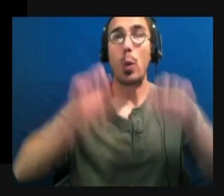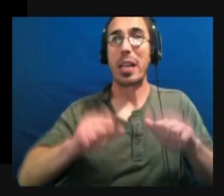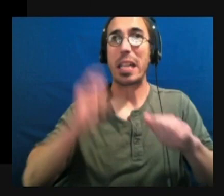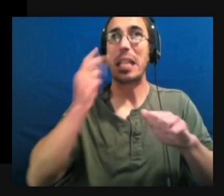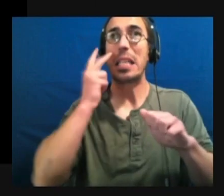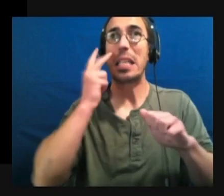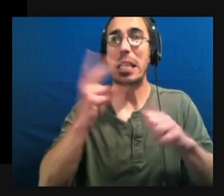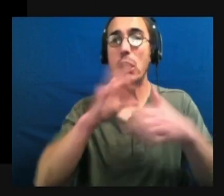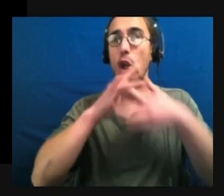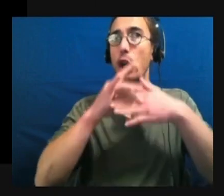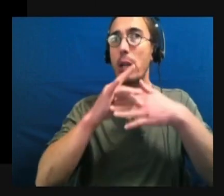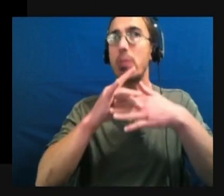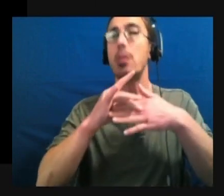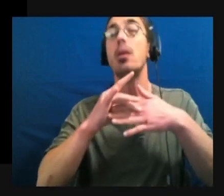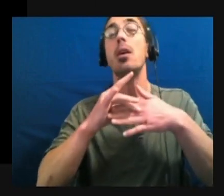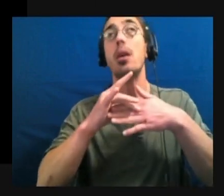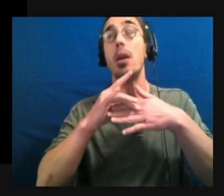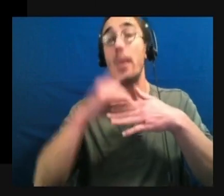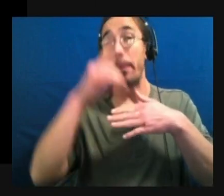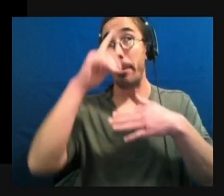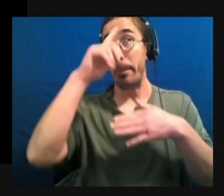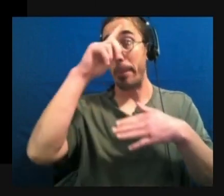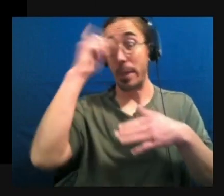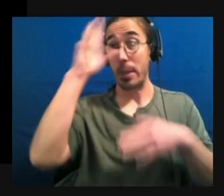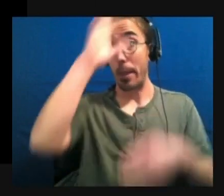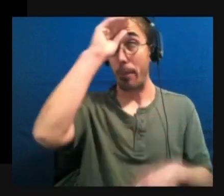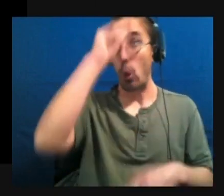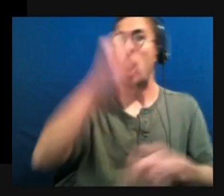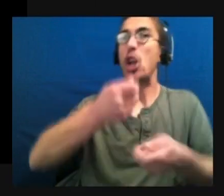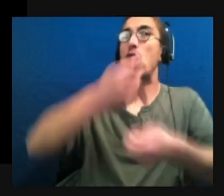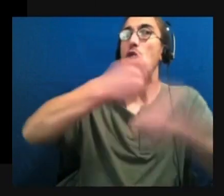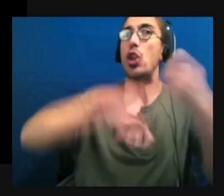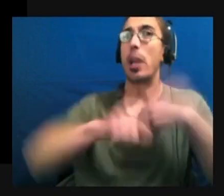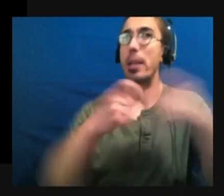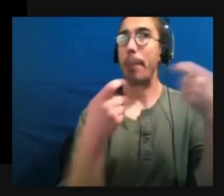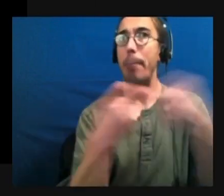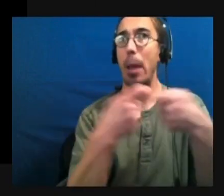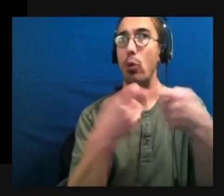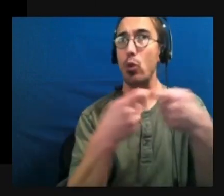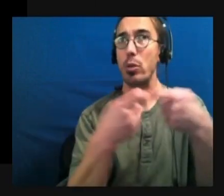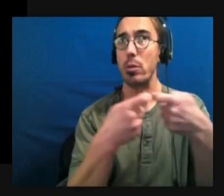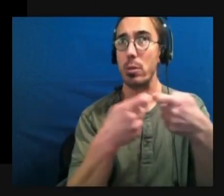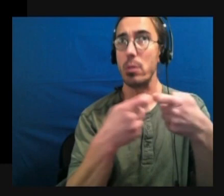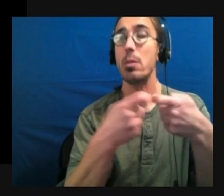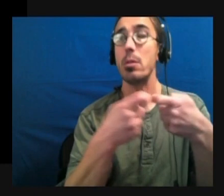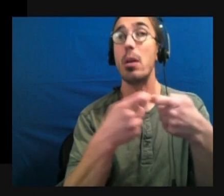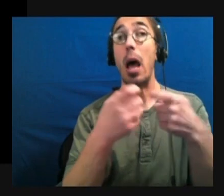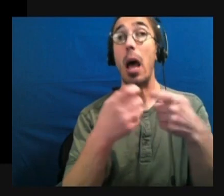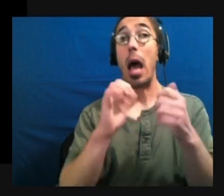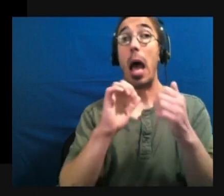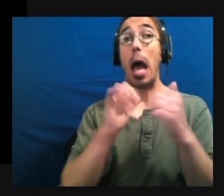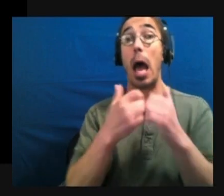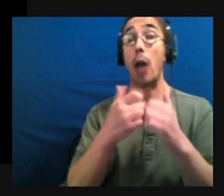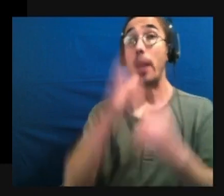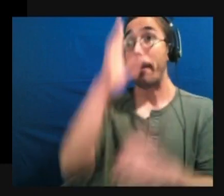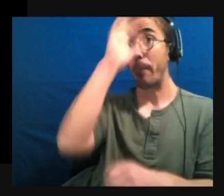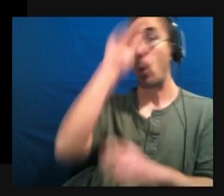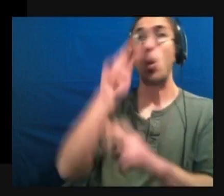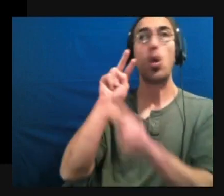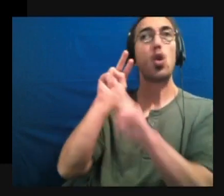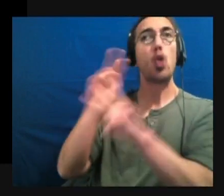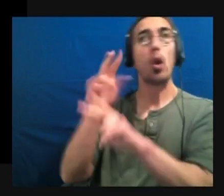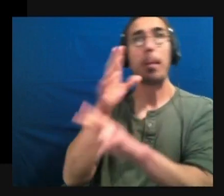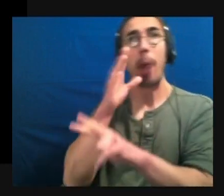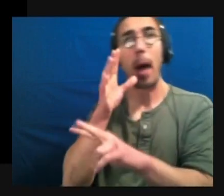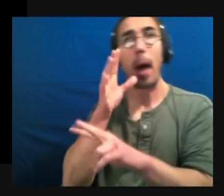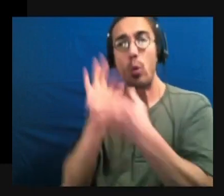because he's changing the batteries of his trains, and the way he perceived his mom as an anchor